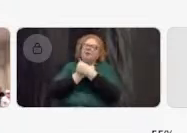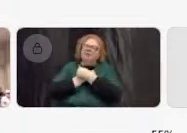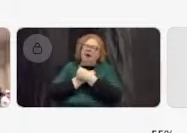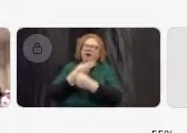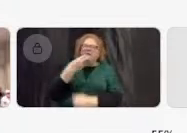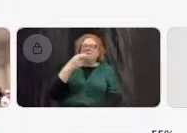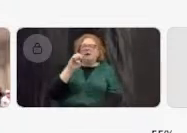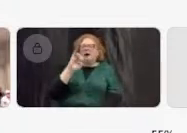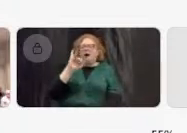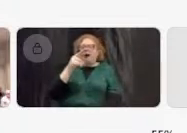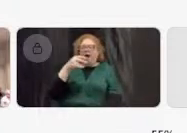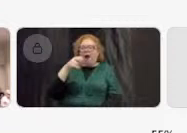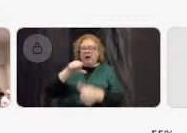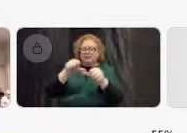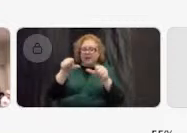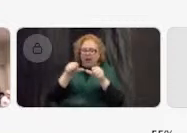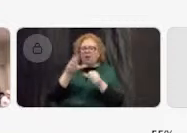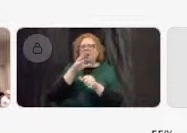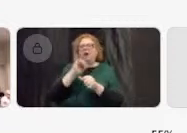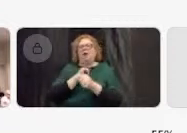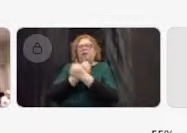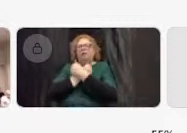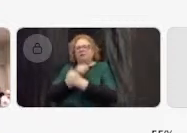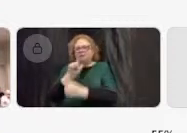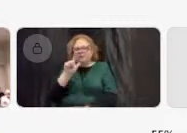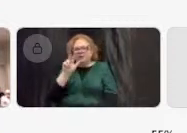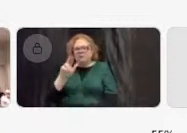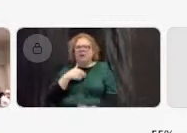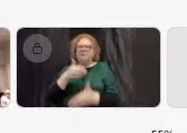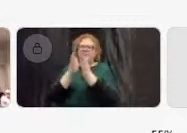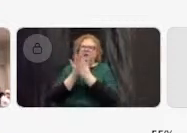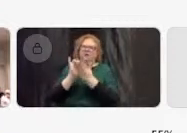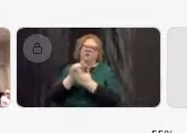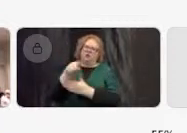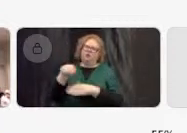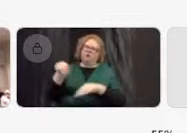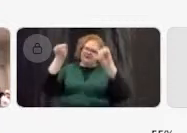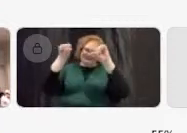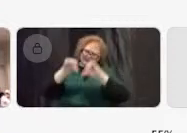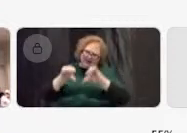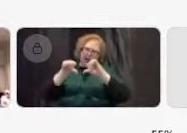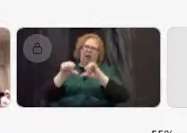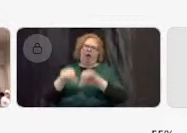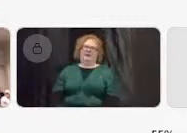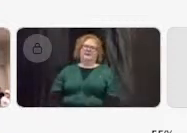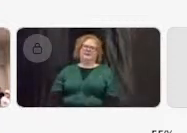this. Thank you. Next card we have is John Bassett.